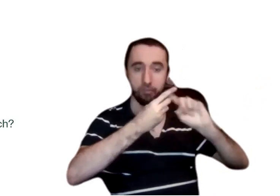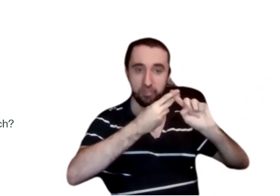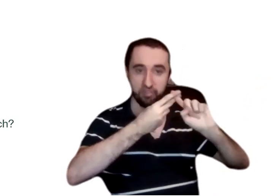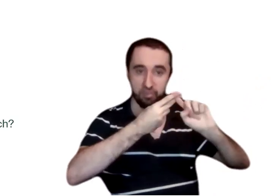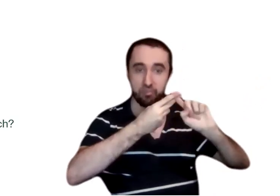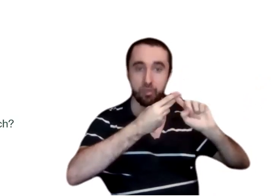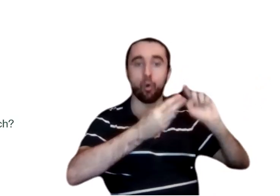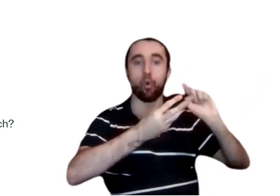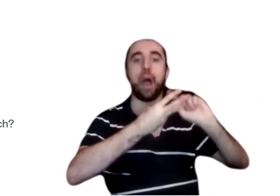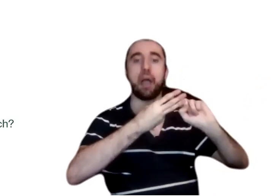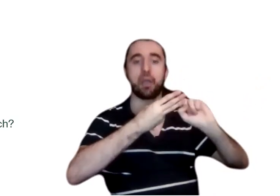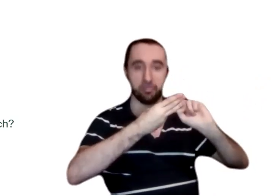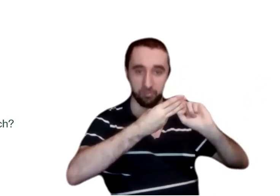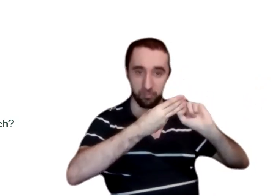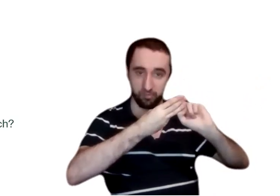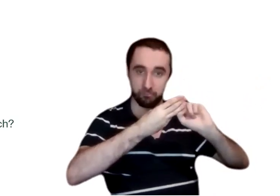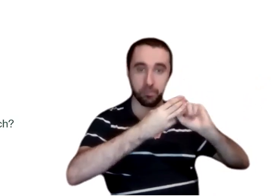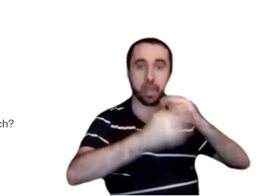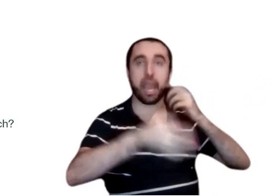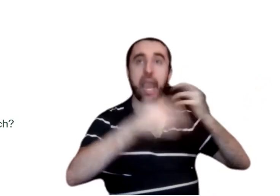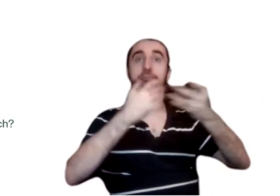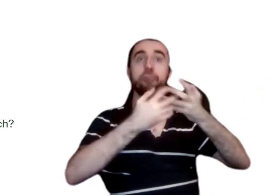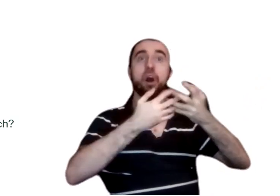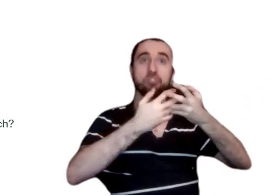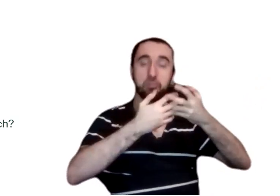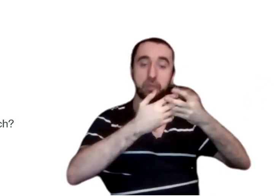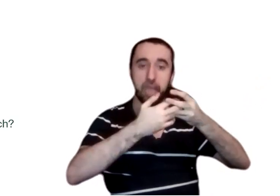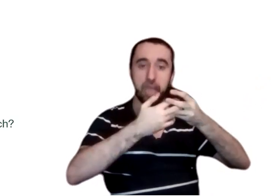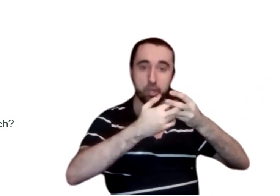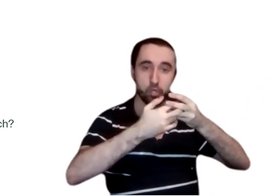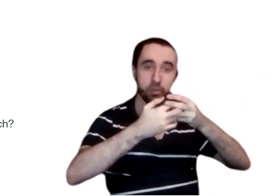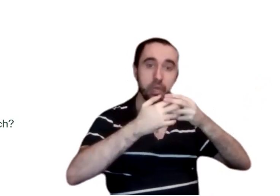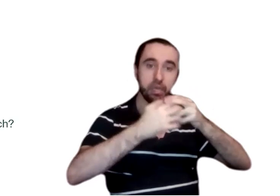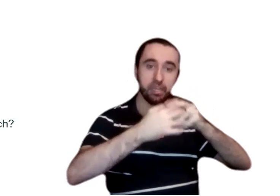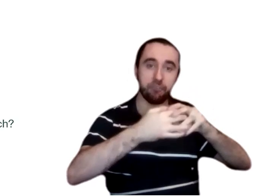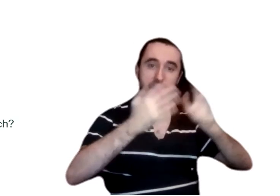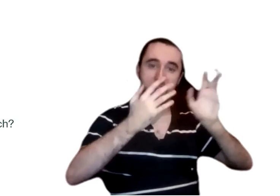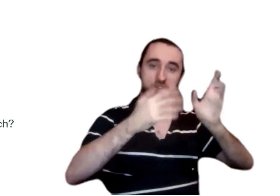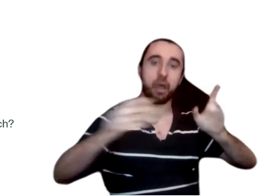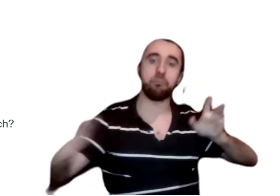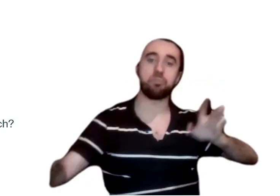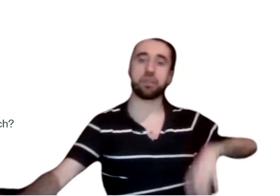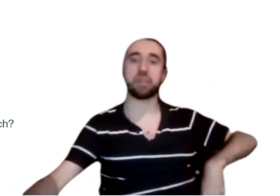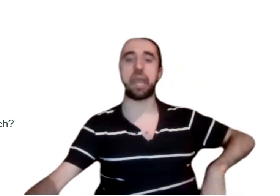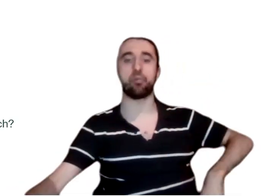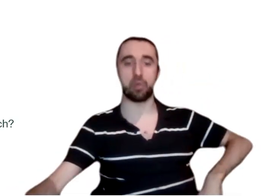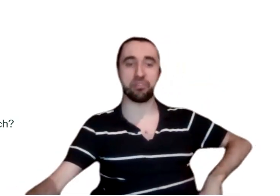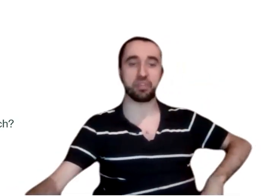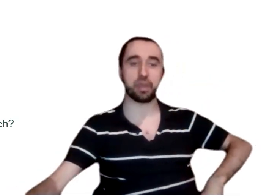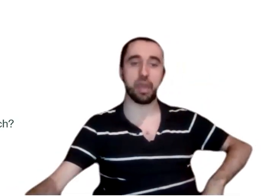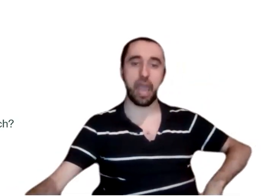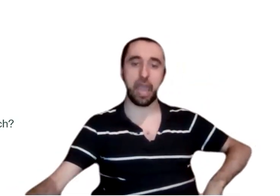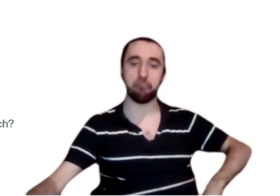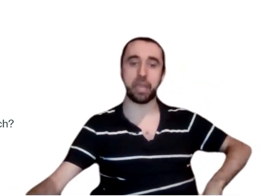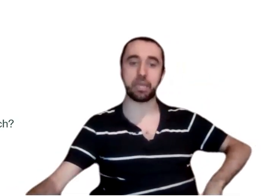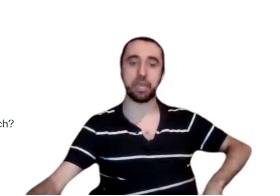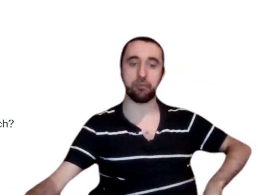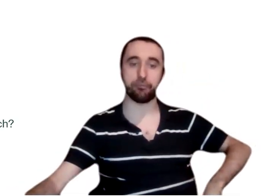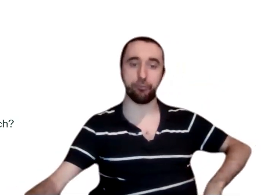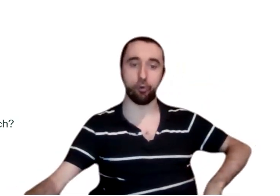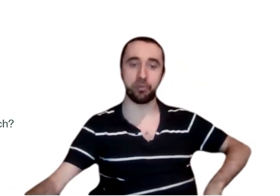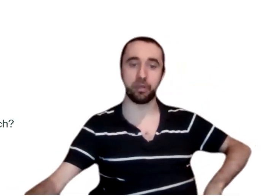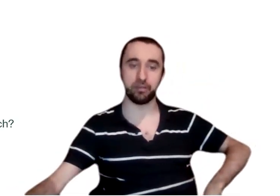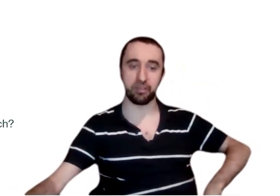our services, or our customers. And fast communication gives us time to contain risk and